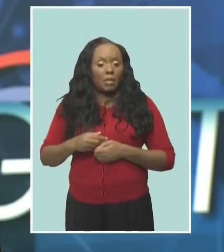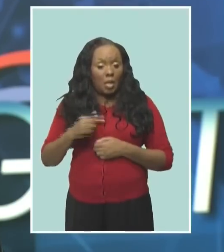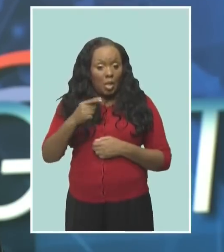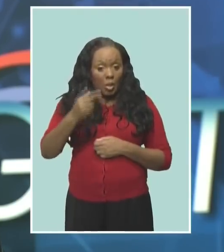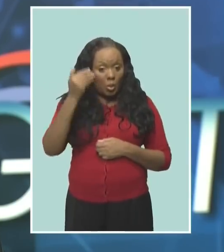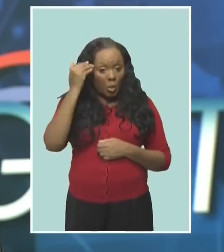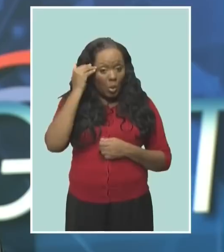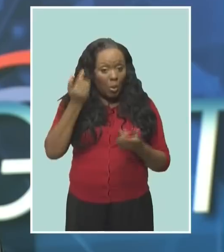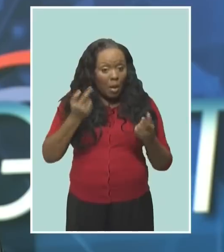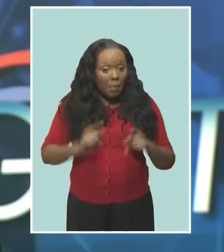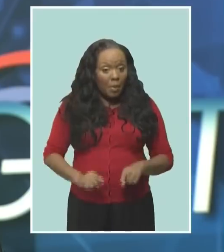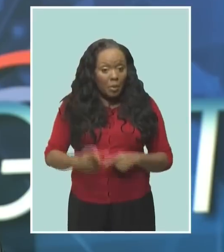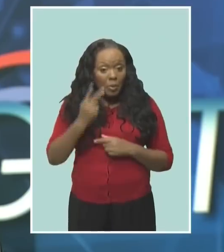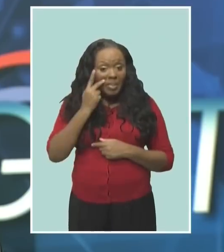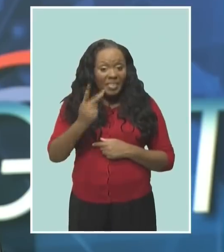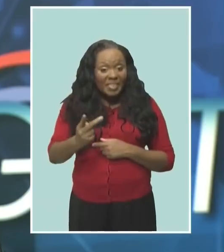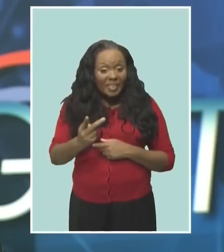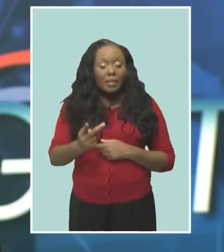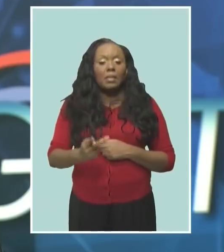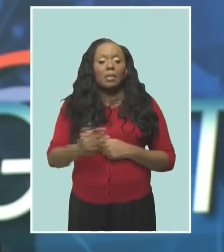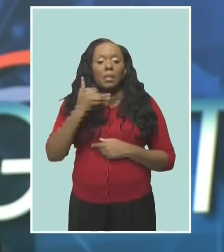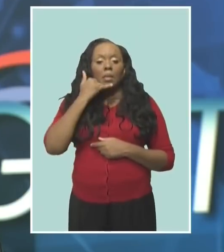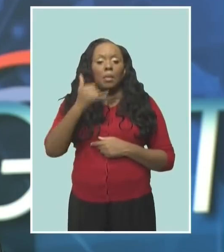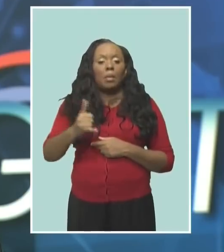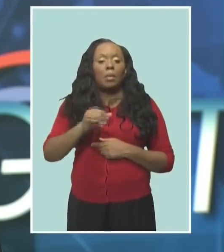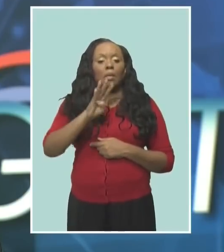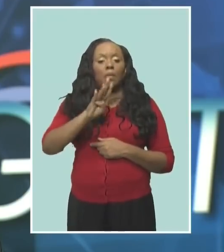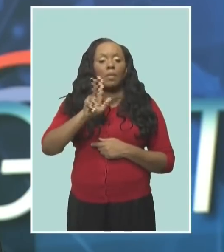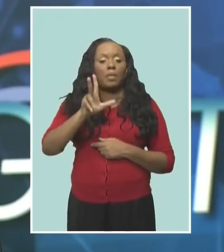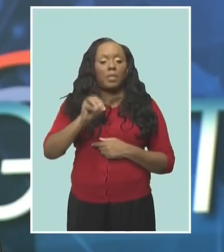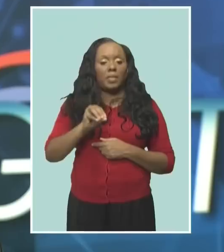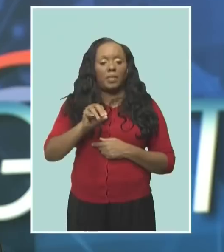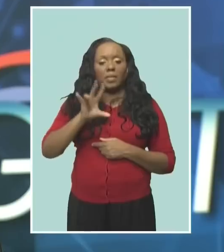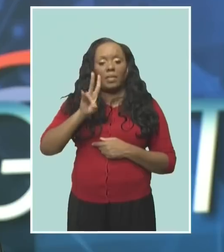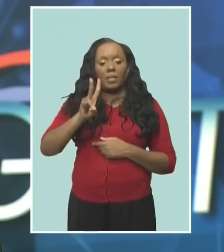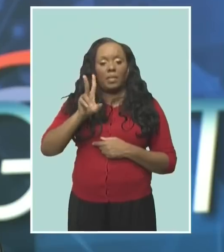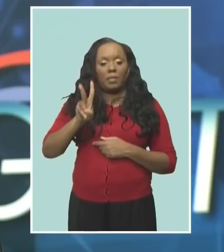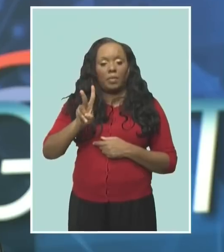this incident are asked to contact the District A police station at